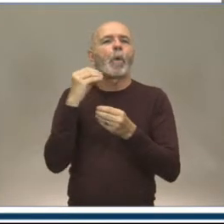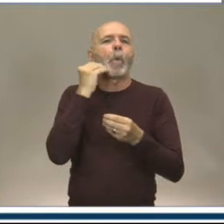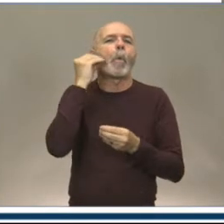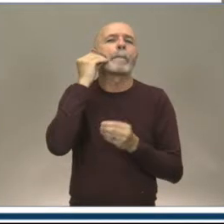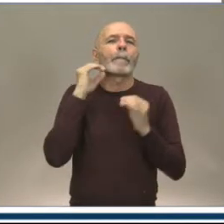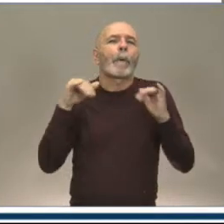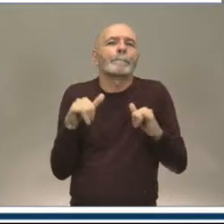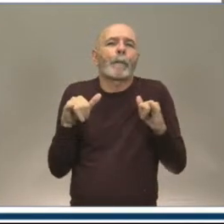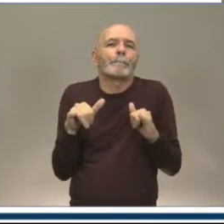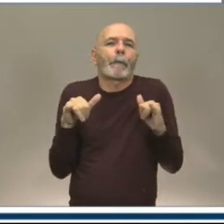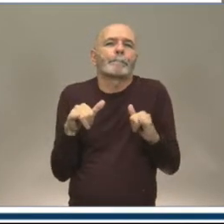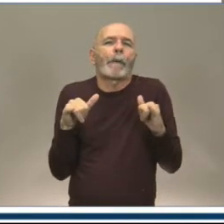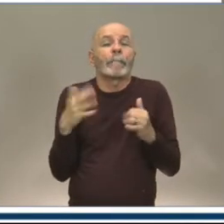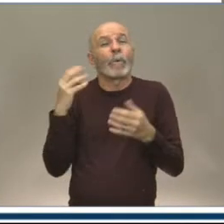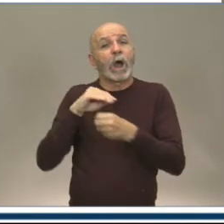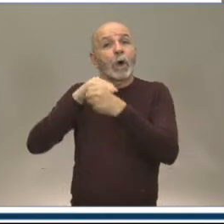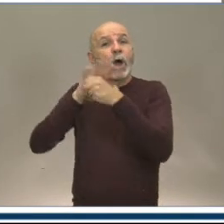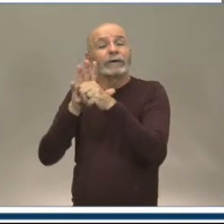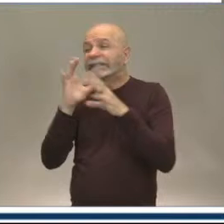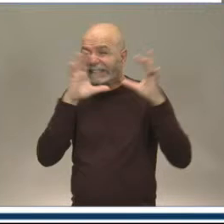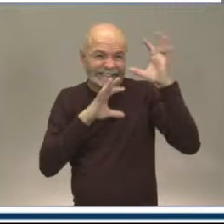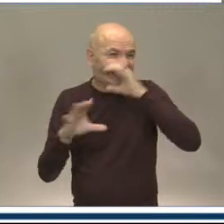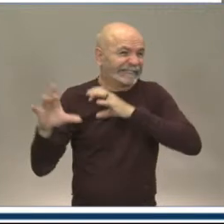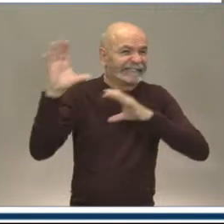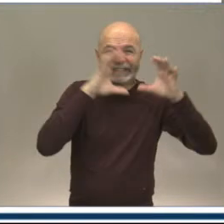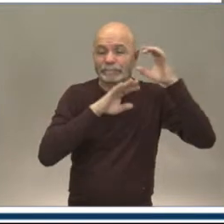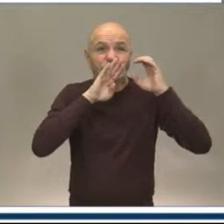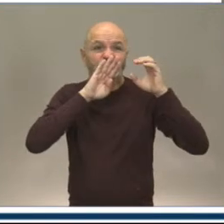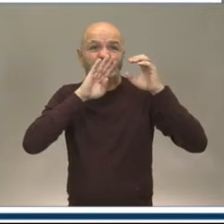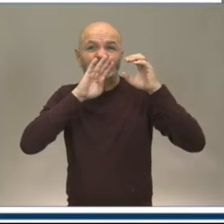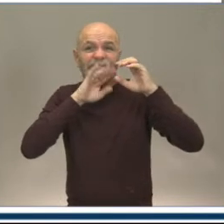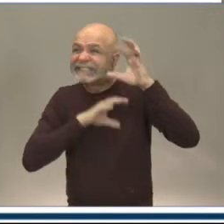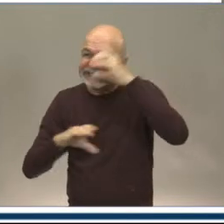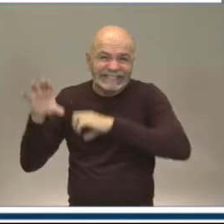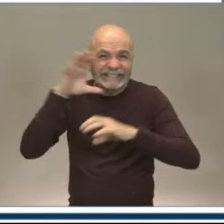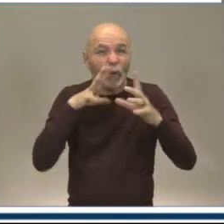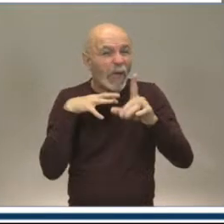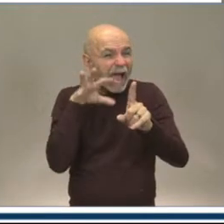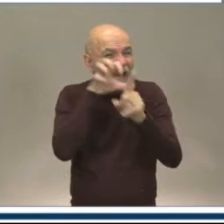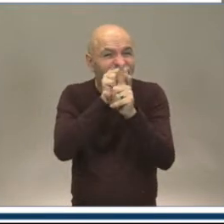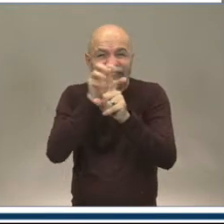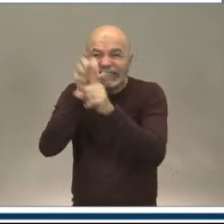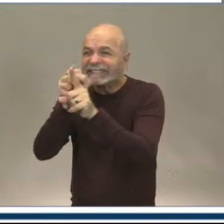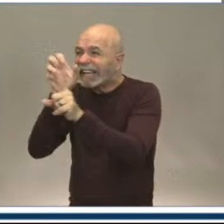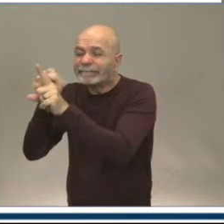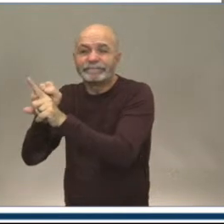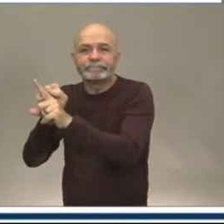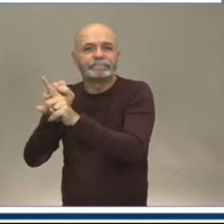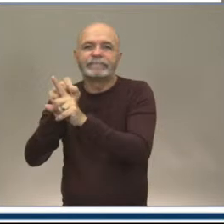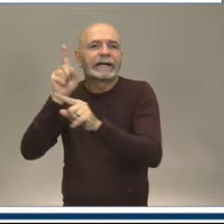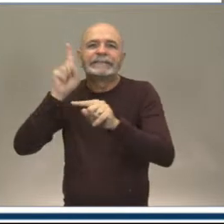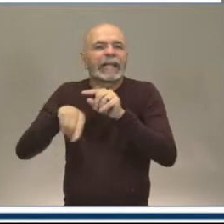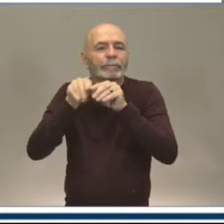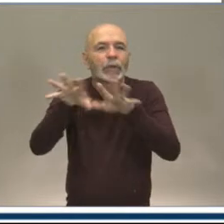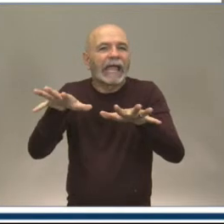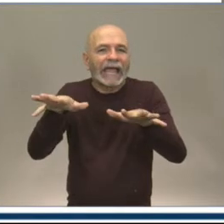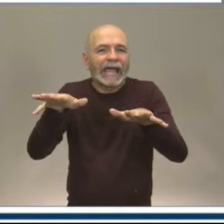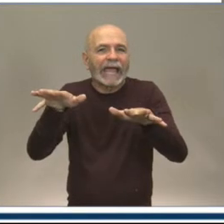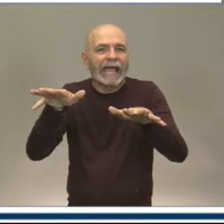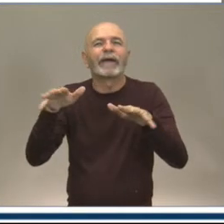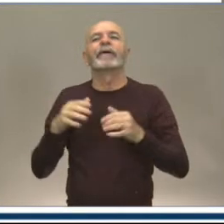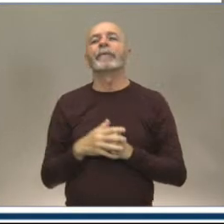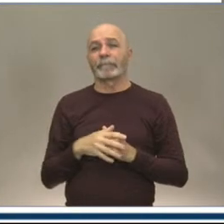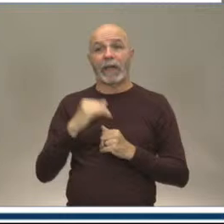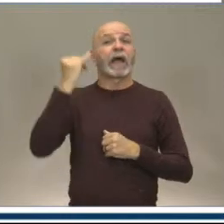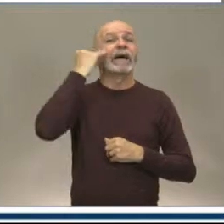for opportunities to spread. And as the holidays approach and you start to get back out enjoying larger events like